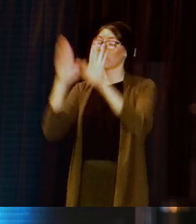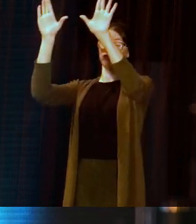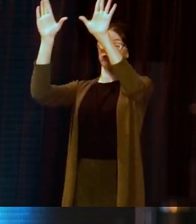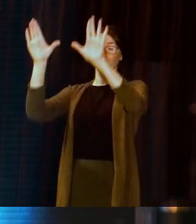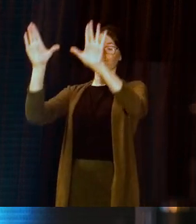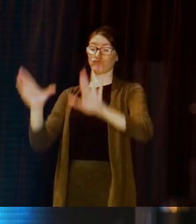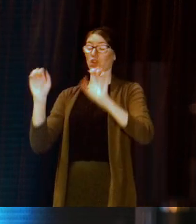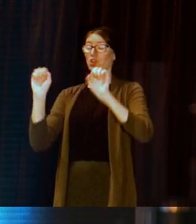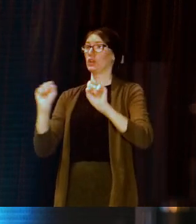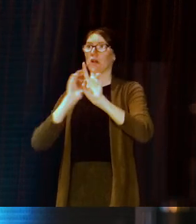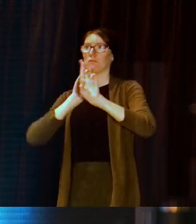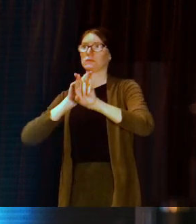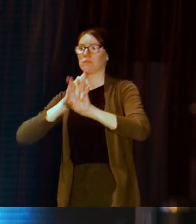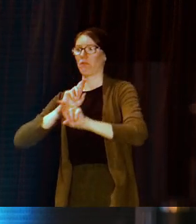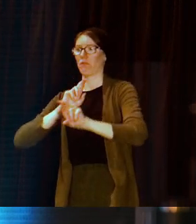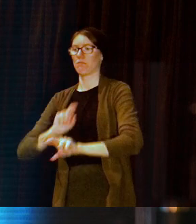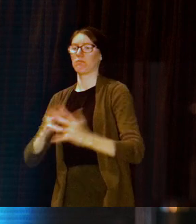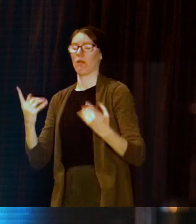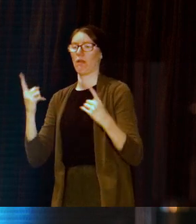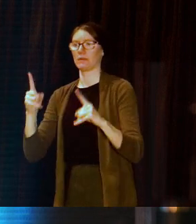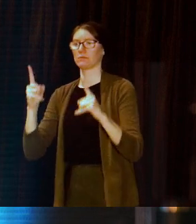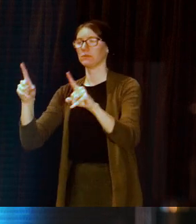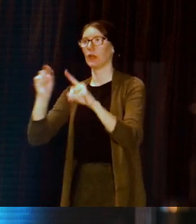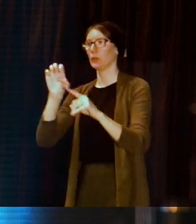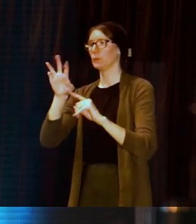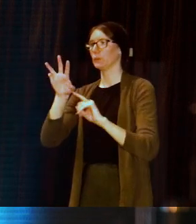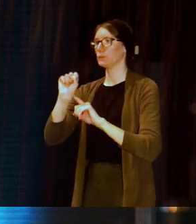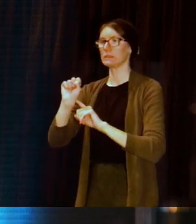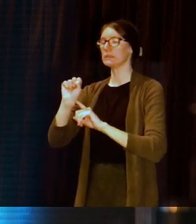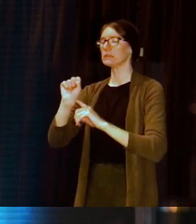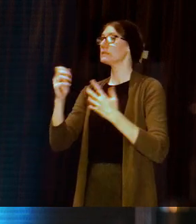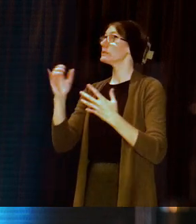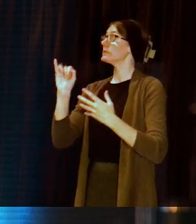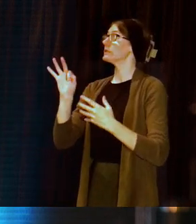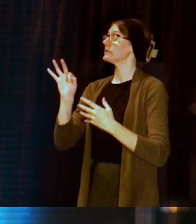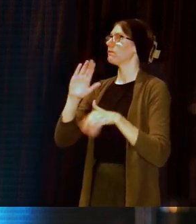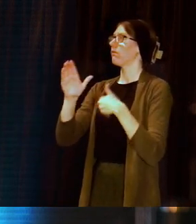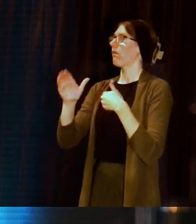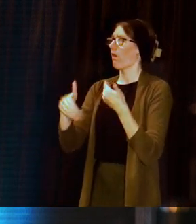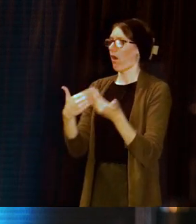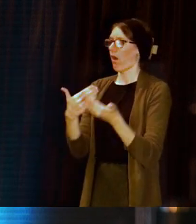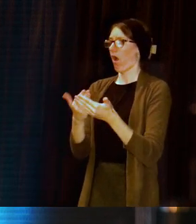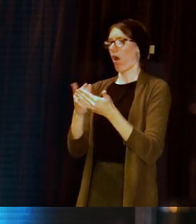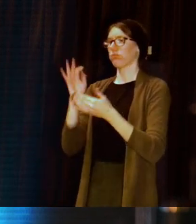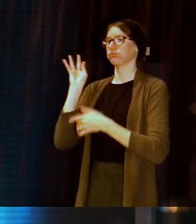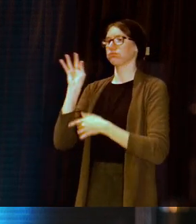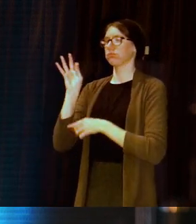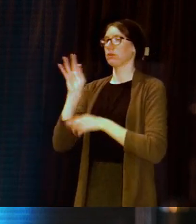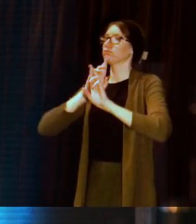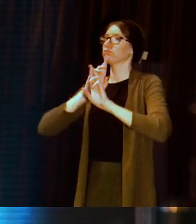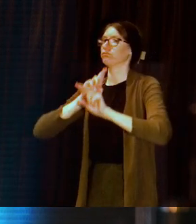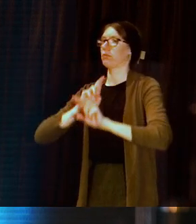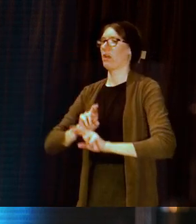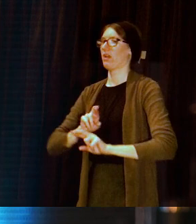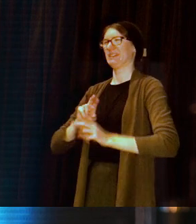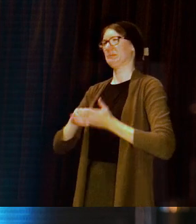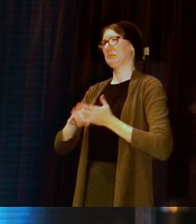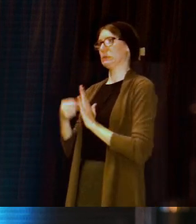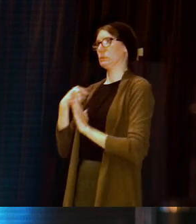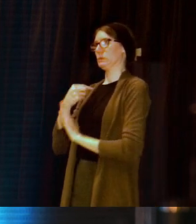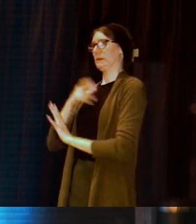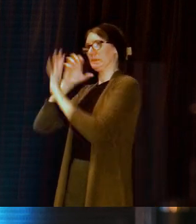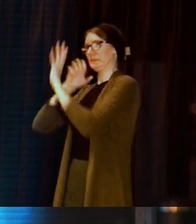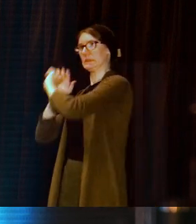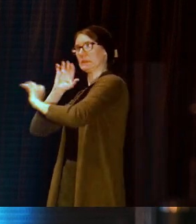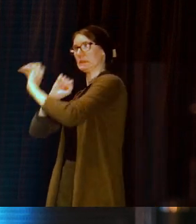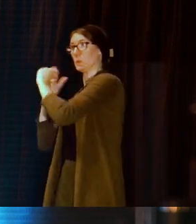things where we're just always reacting to the latest thing in the headline. And if we are always reacting to things, we can't be proactive about the things that are really important.